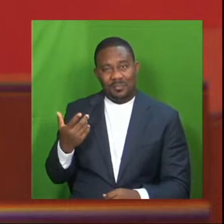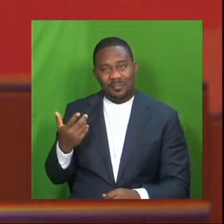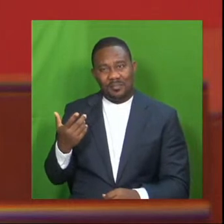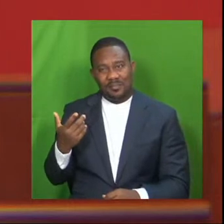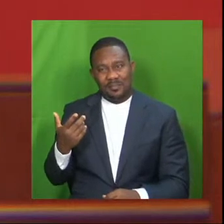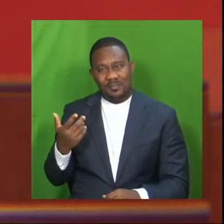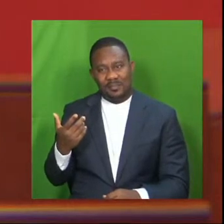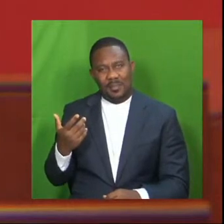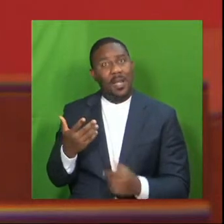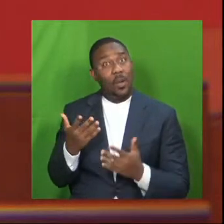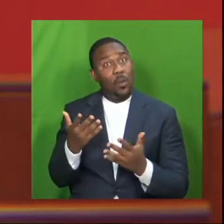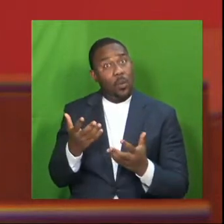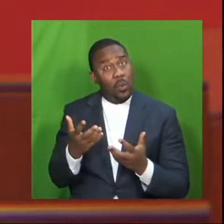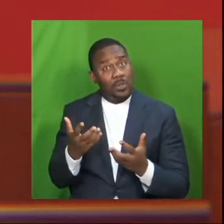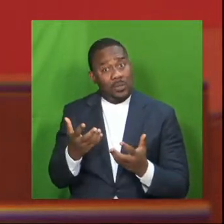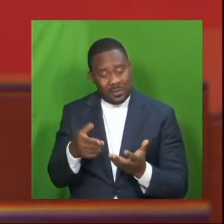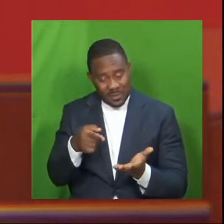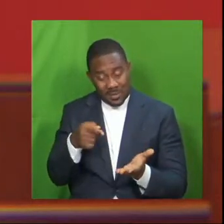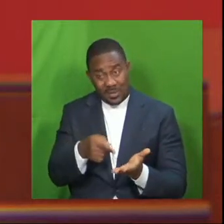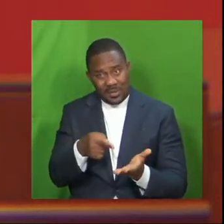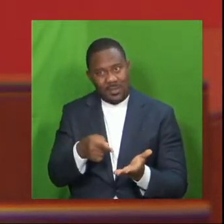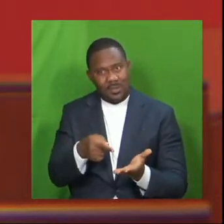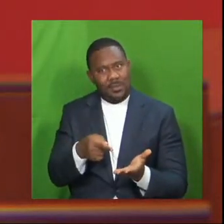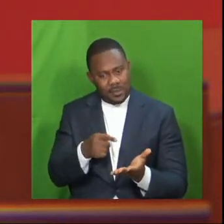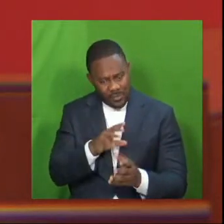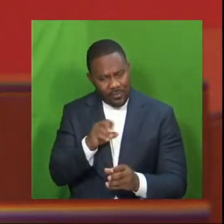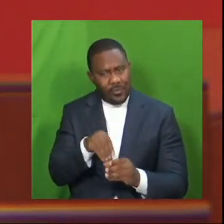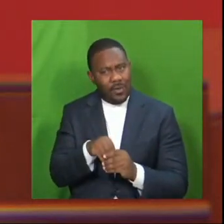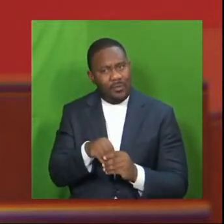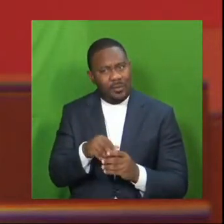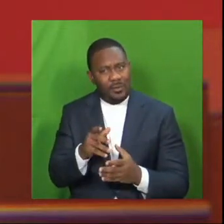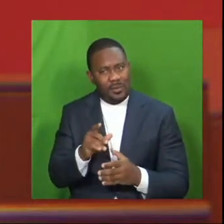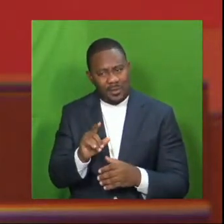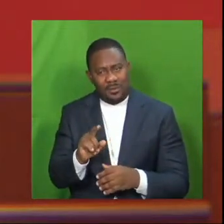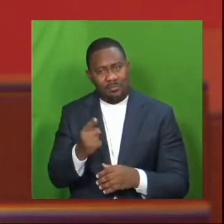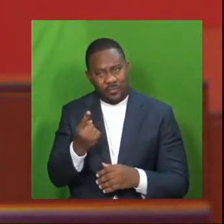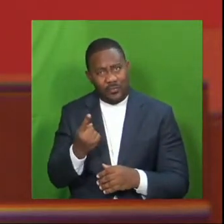I want this to kick in. This is the first